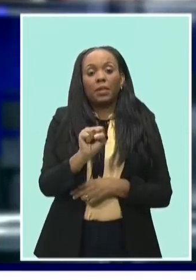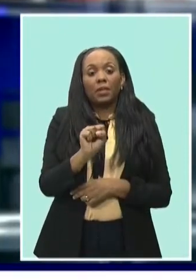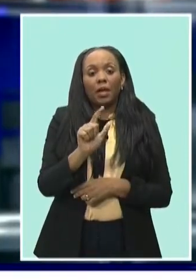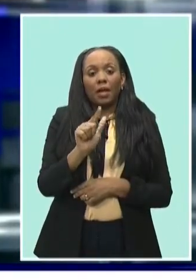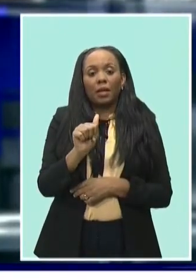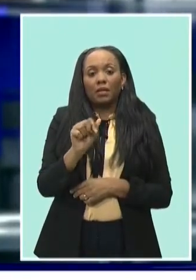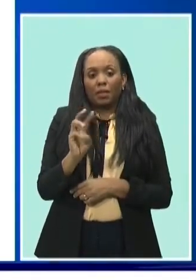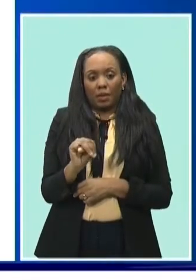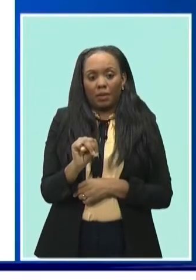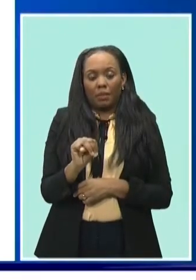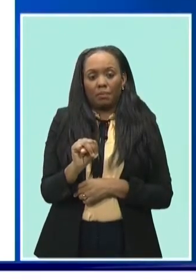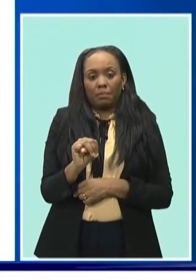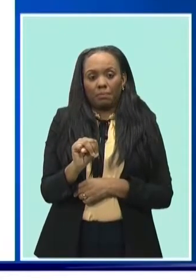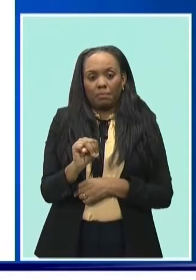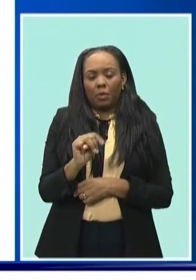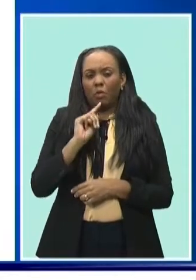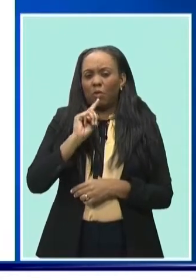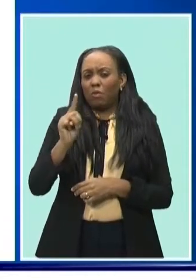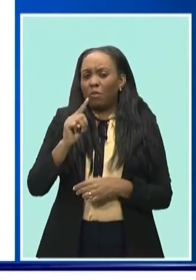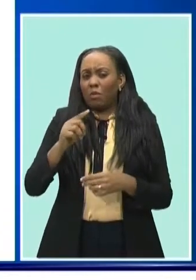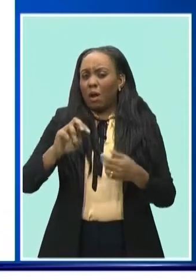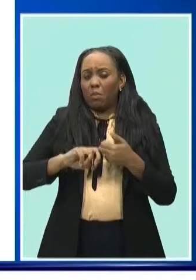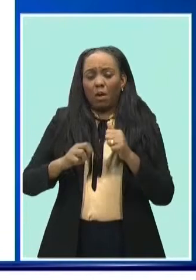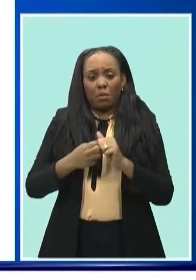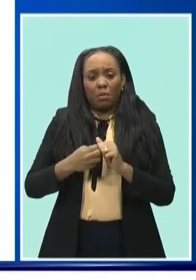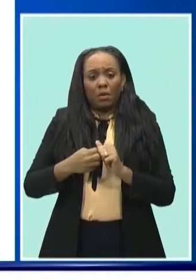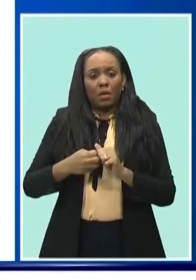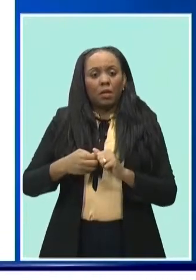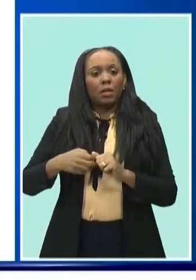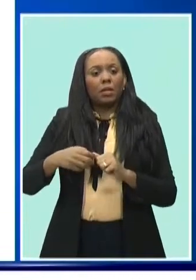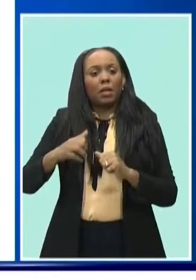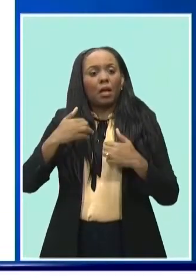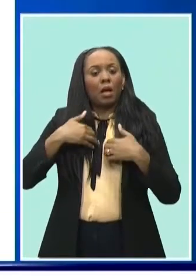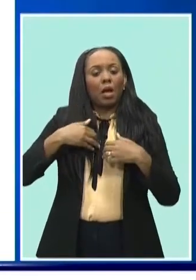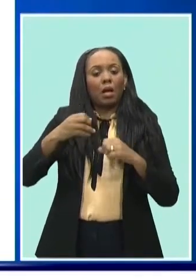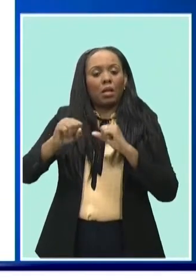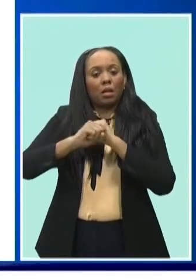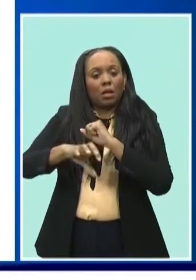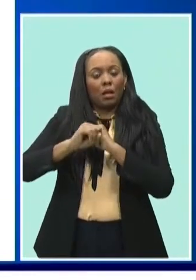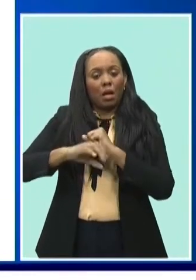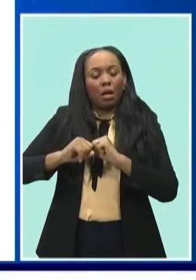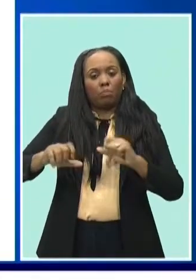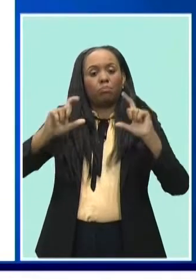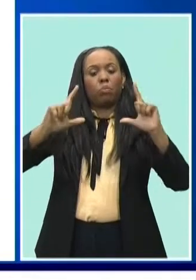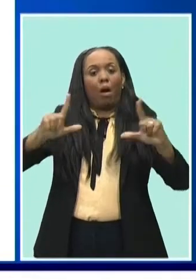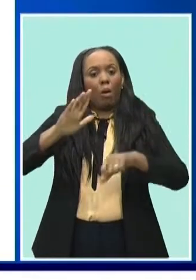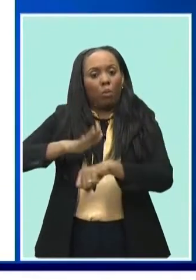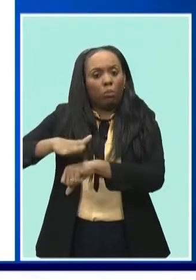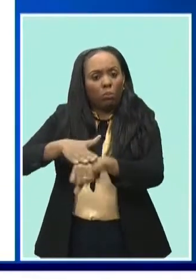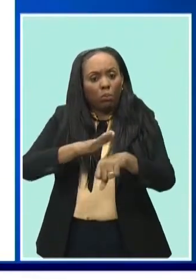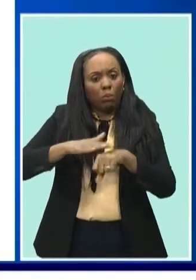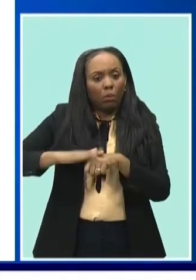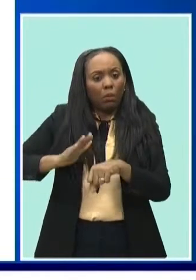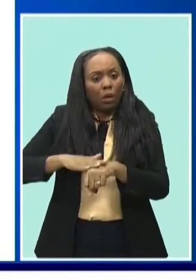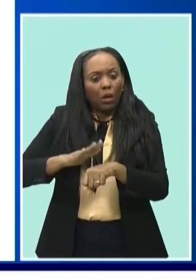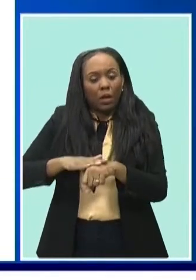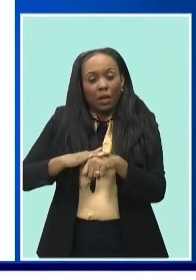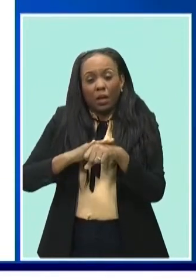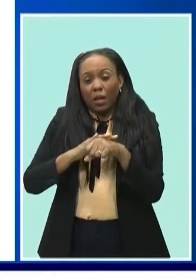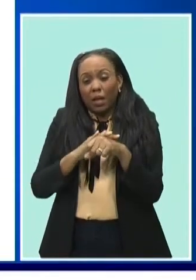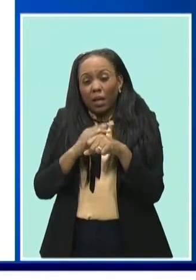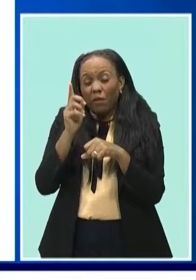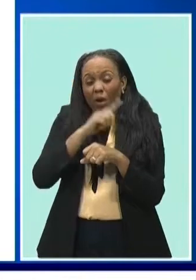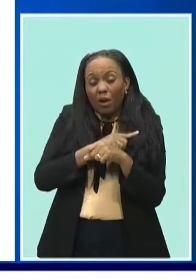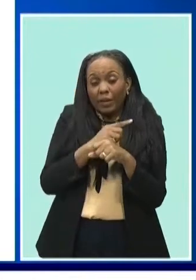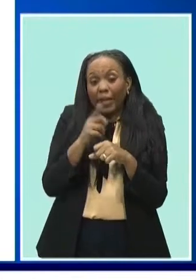placed this paid advertisement in the Trinidad press, warning potential customers to be on the lookout for the bold and very close imitation